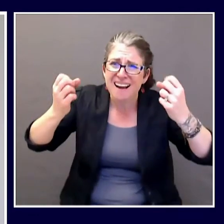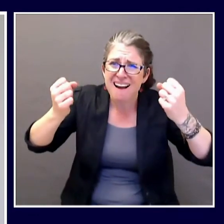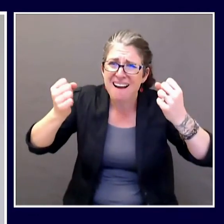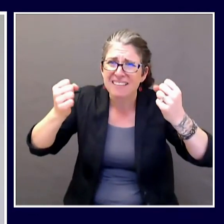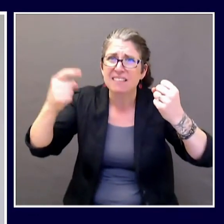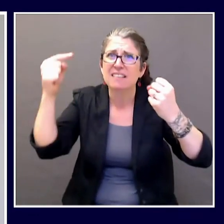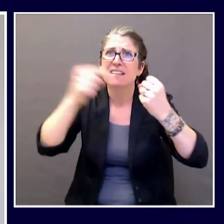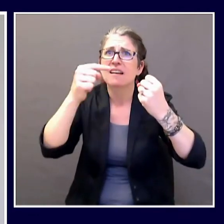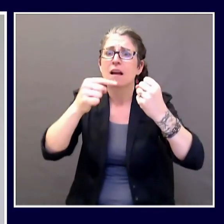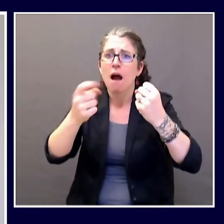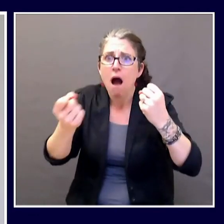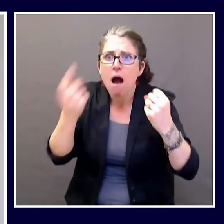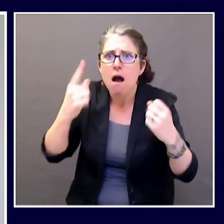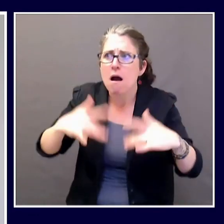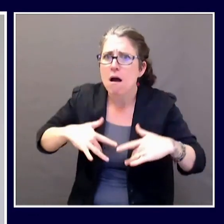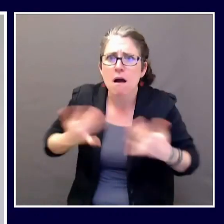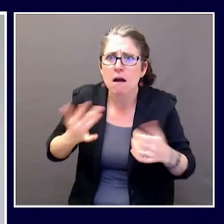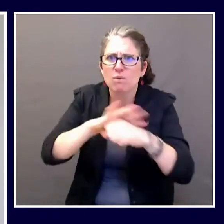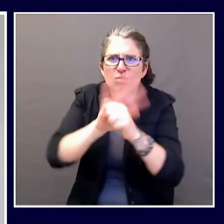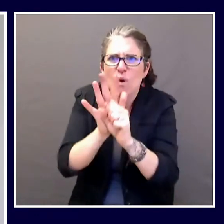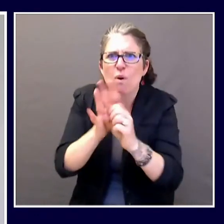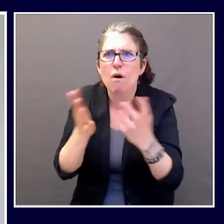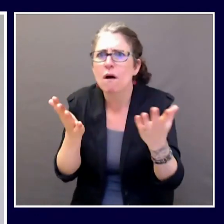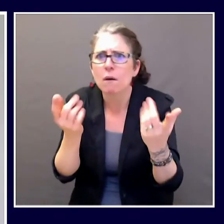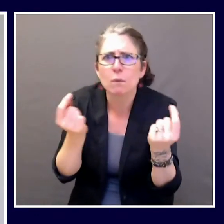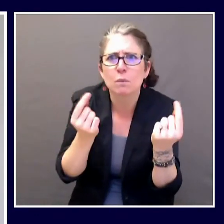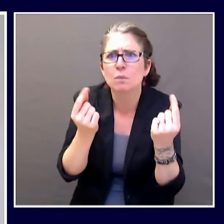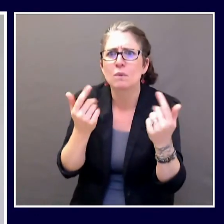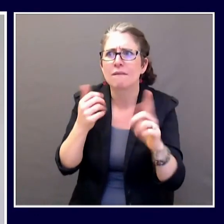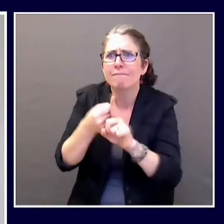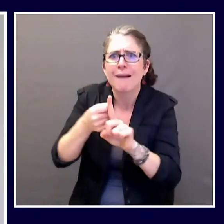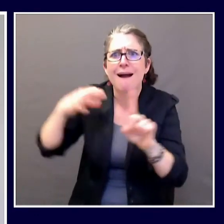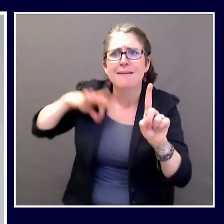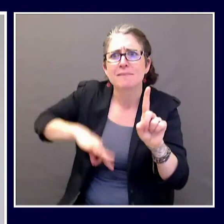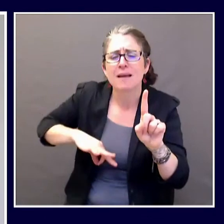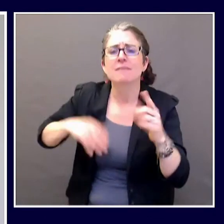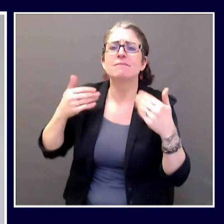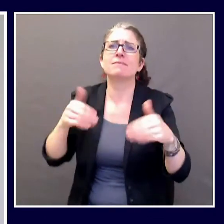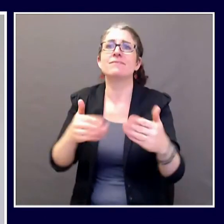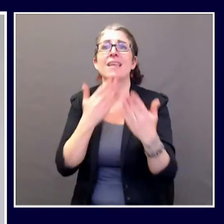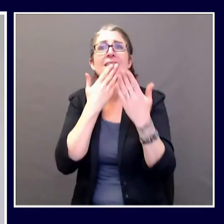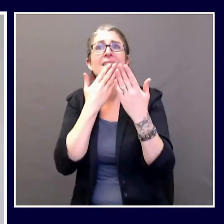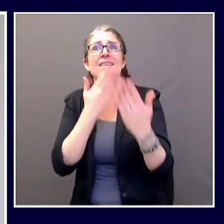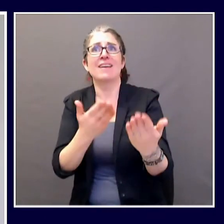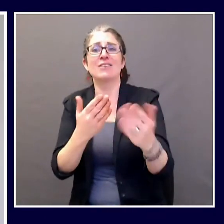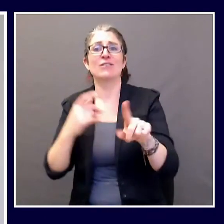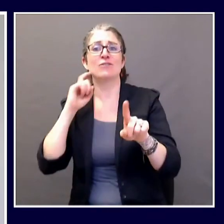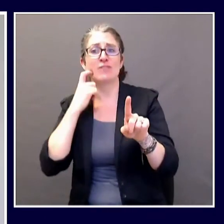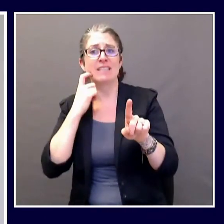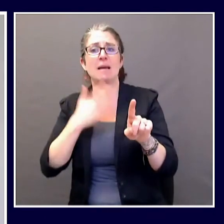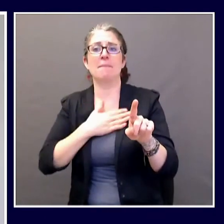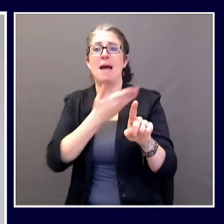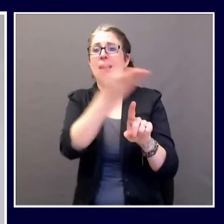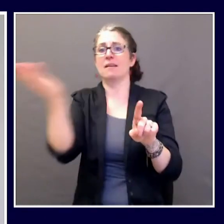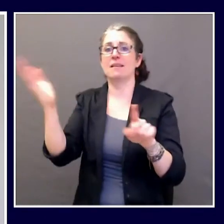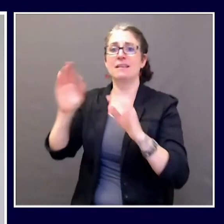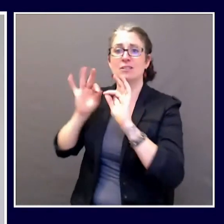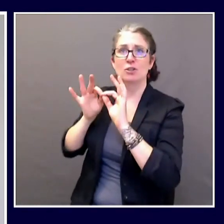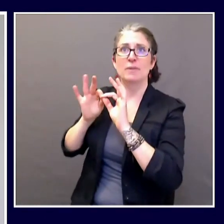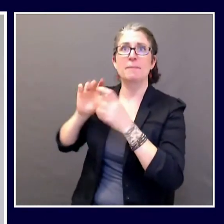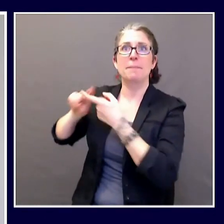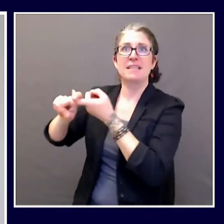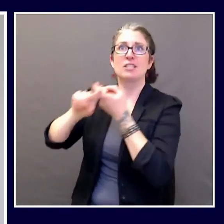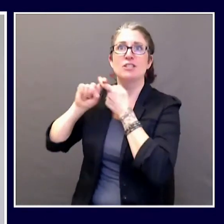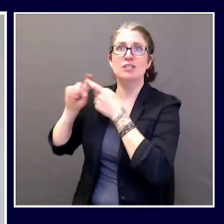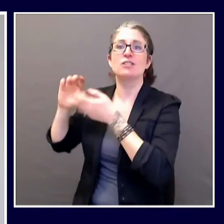of and in touch with what was going on. So Dr. Thibodeau, to you and your colleagues, we thank you for all of your partnership and